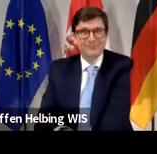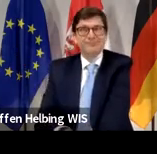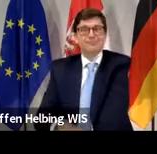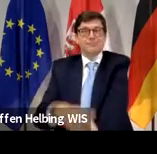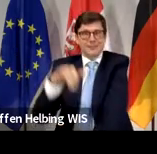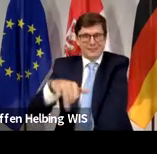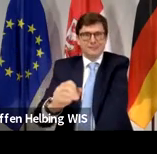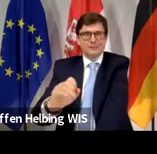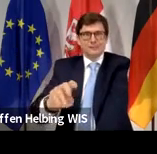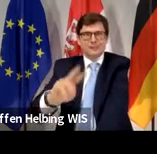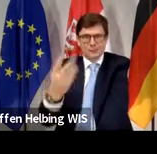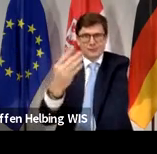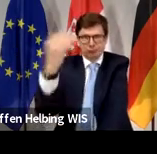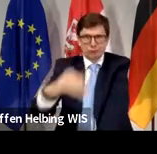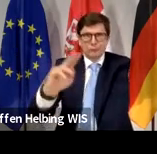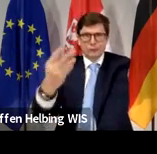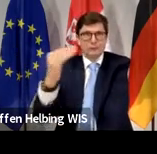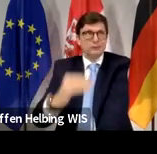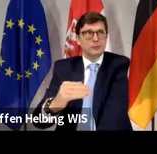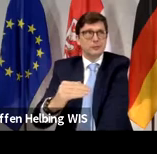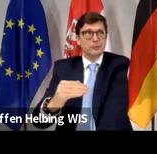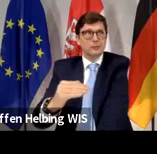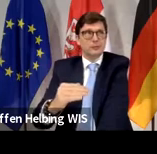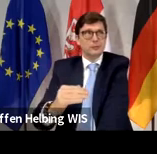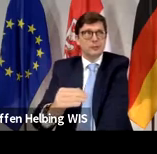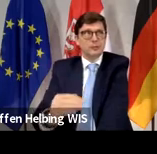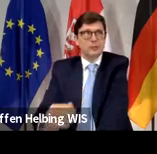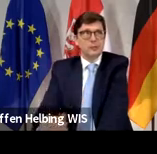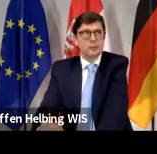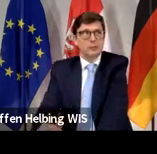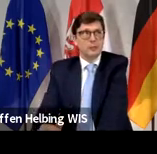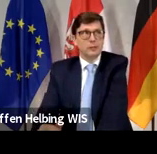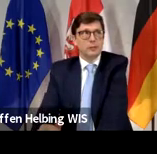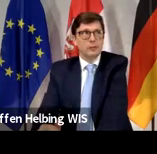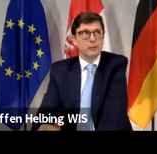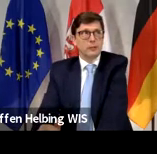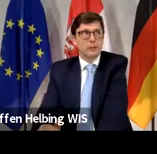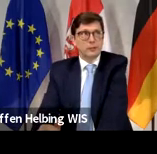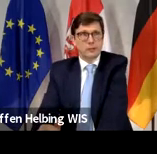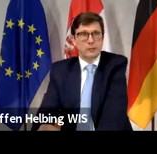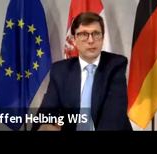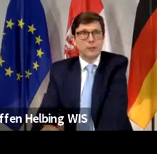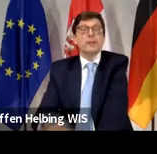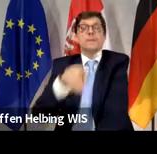we make the world to a better place. So next slide, please.